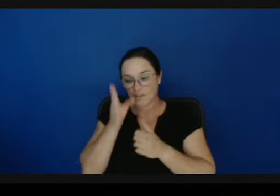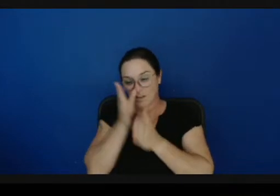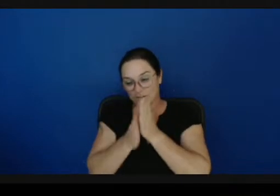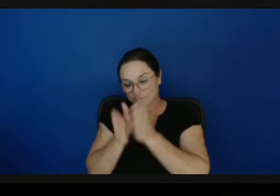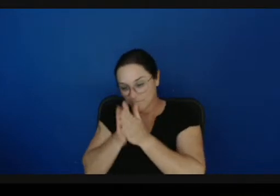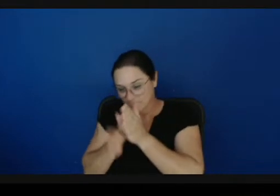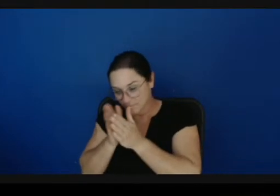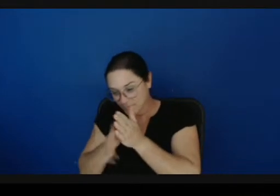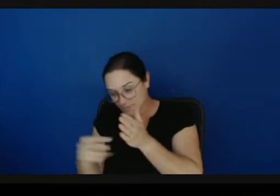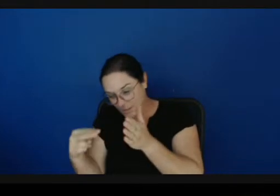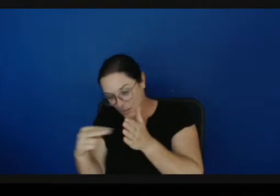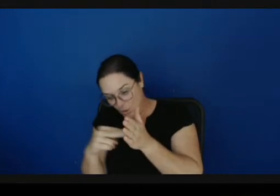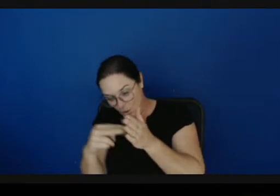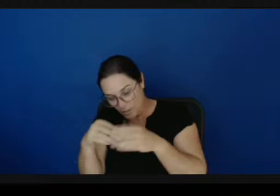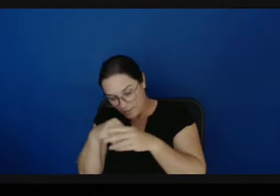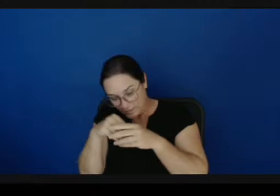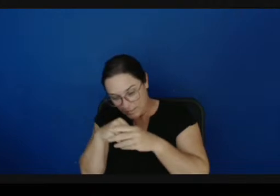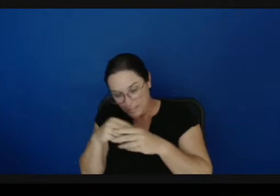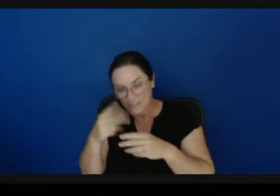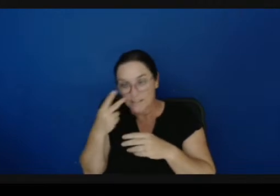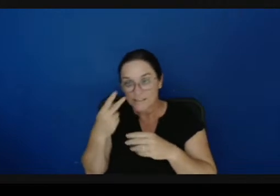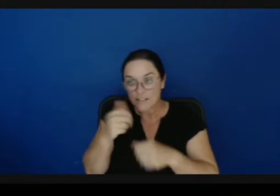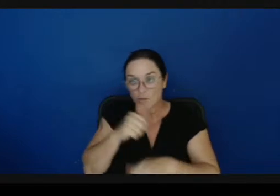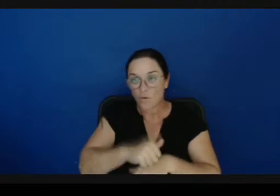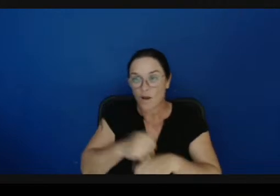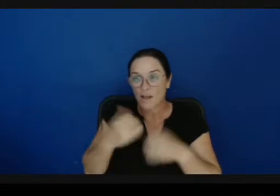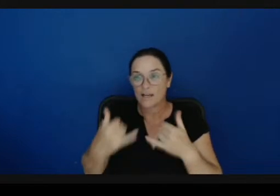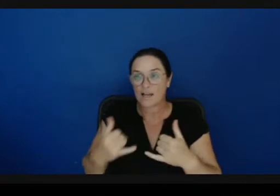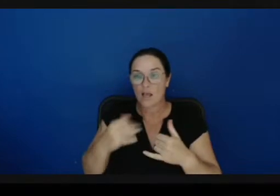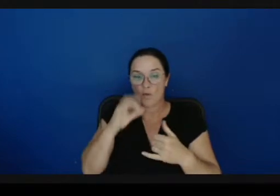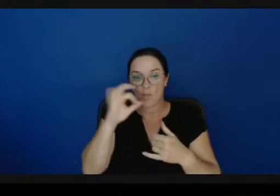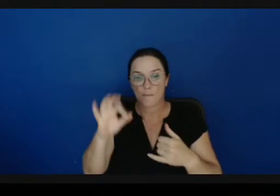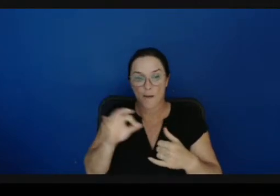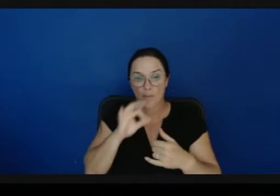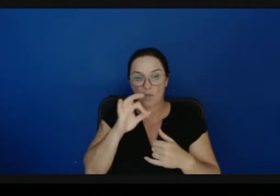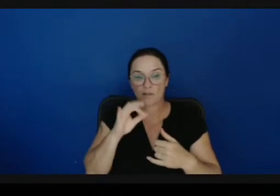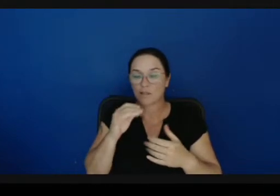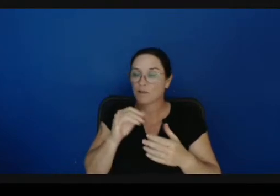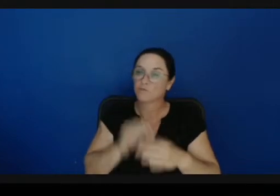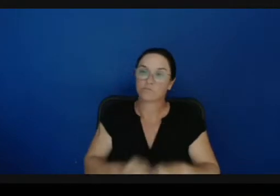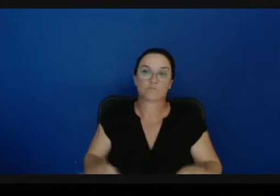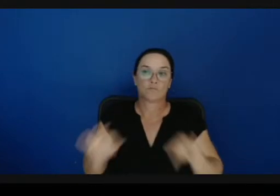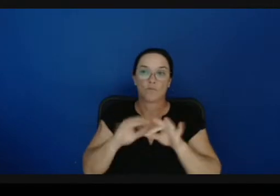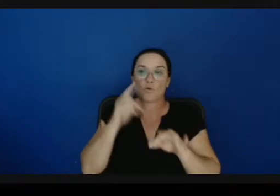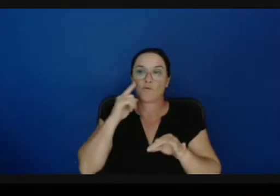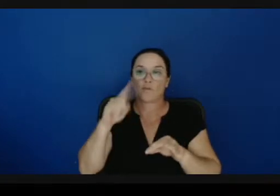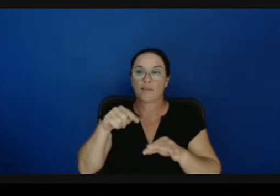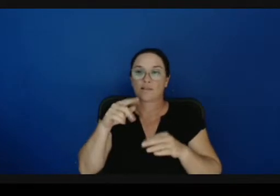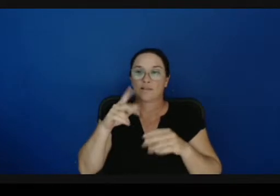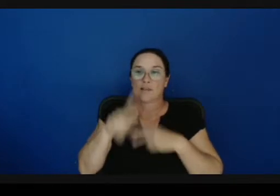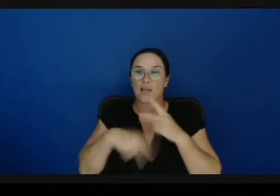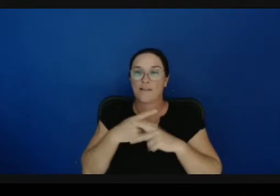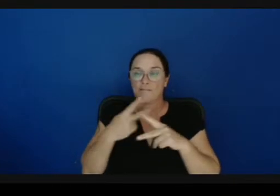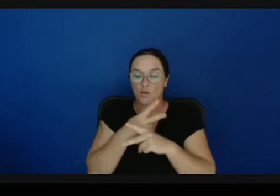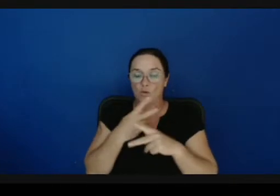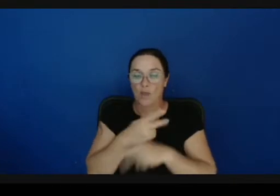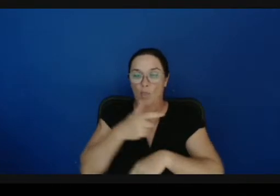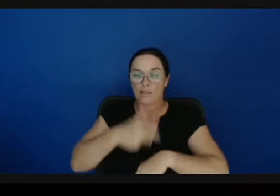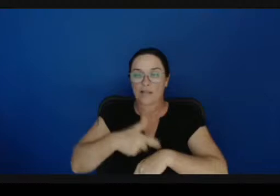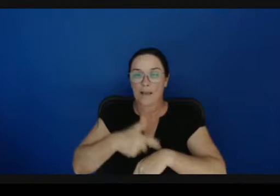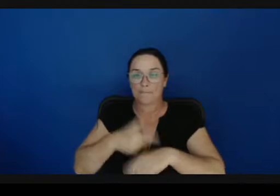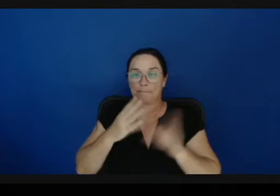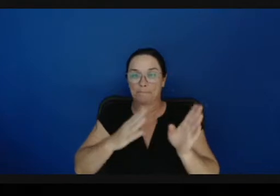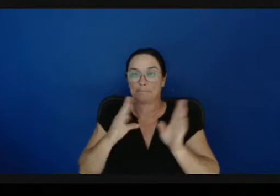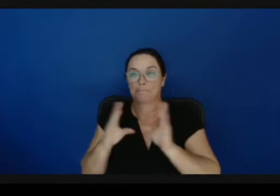look at the actual real rock. And now those little bubbles are super important for these kind of timing studies. So really fascinating to see how this